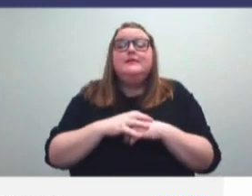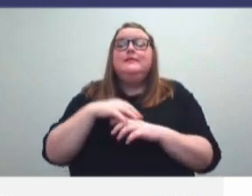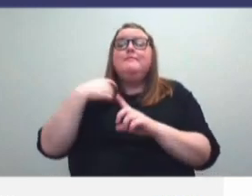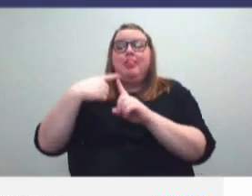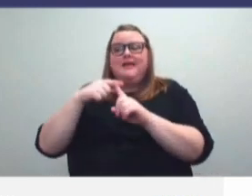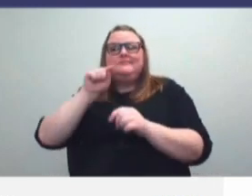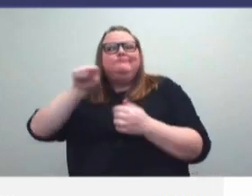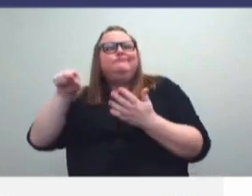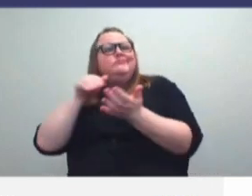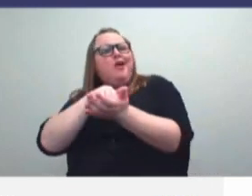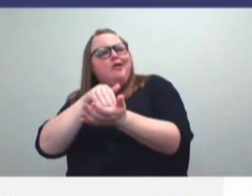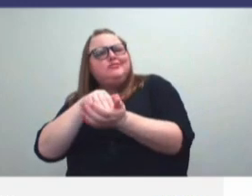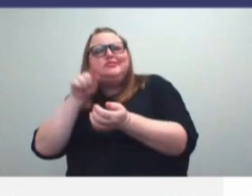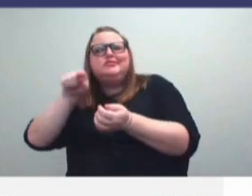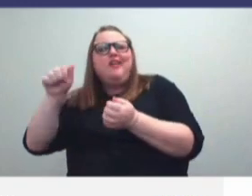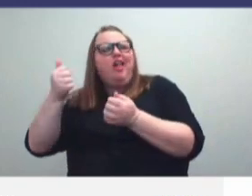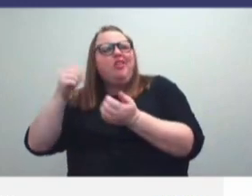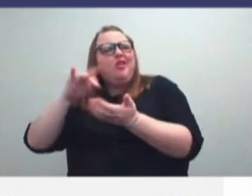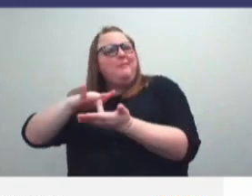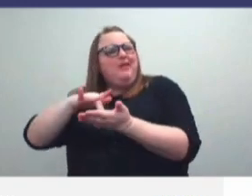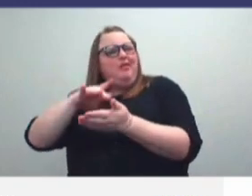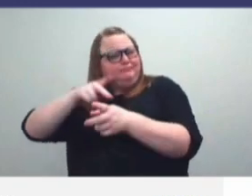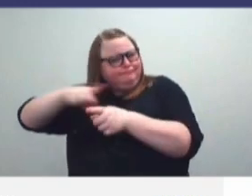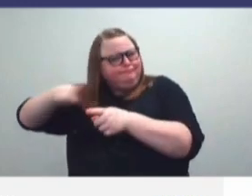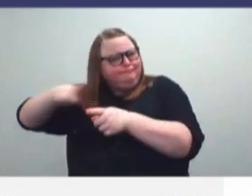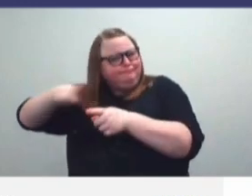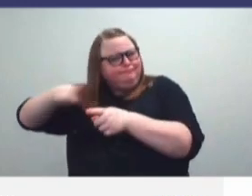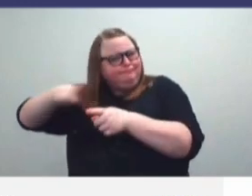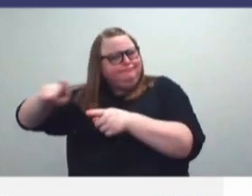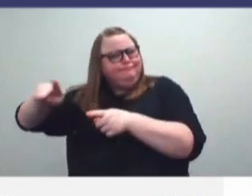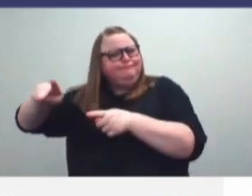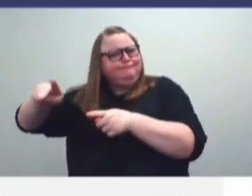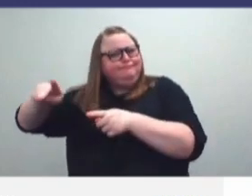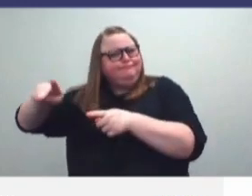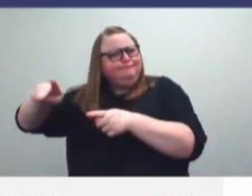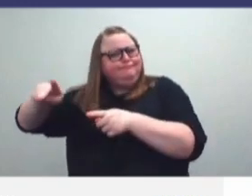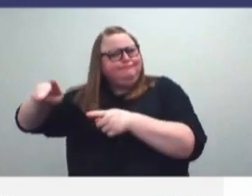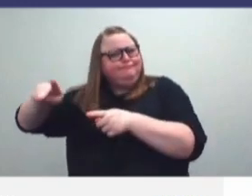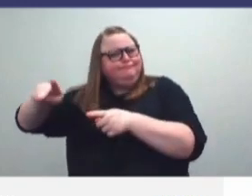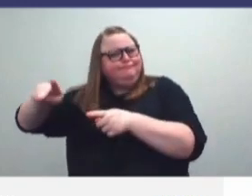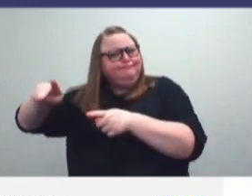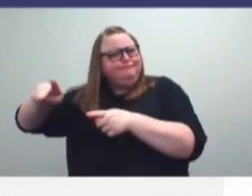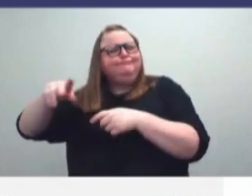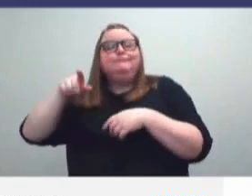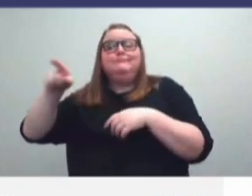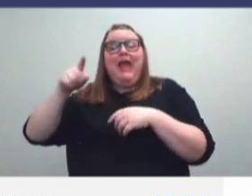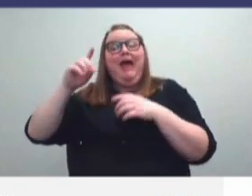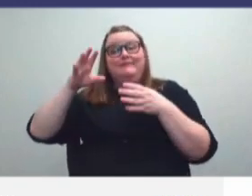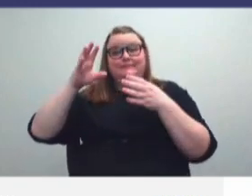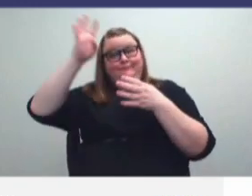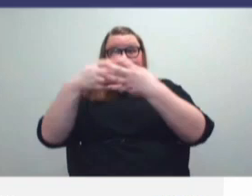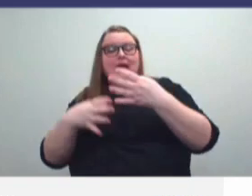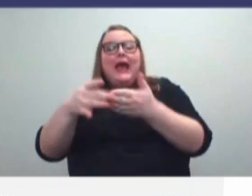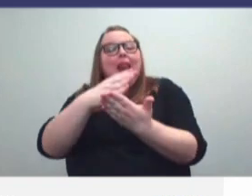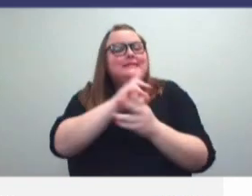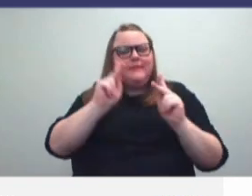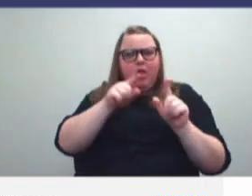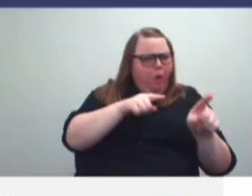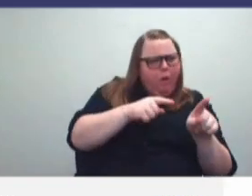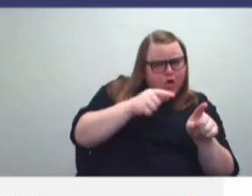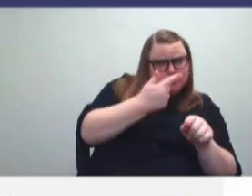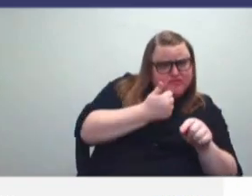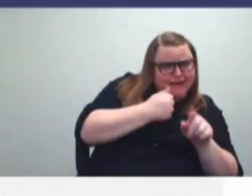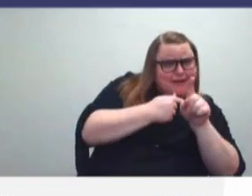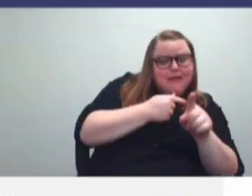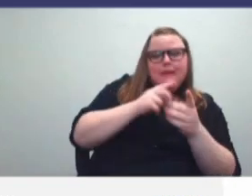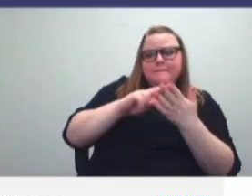with a set of guidelines that folks can read and associate to that color that can allow them to make changes or decisions in their daily behavior that can